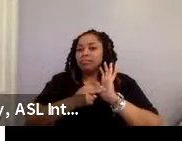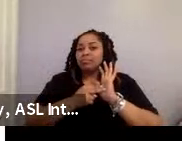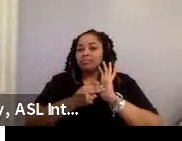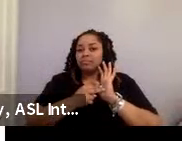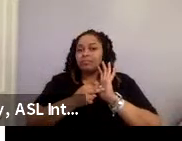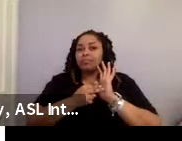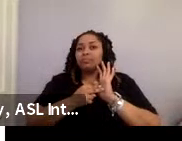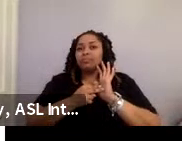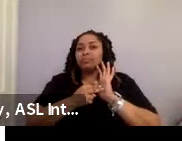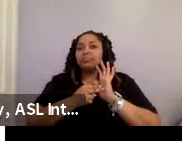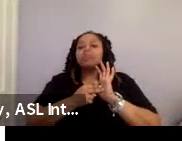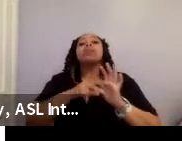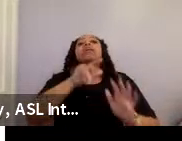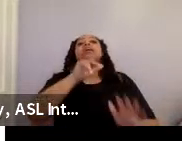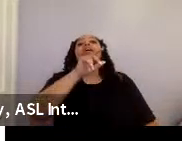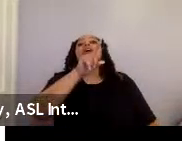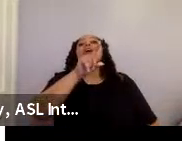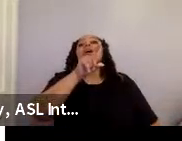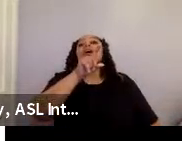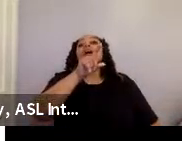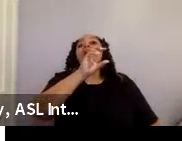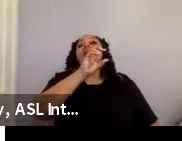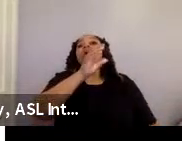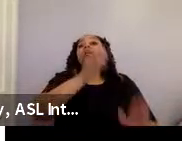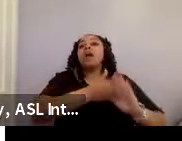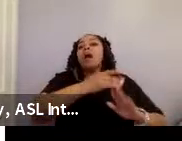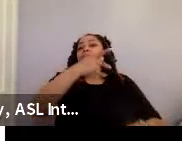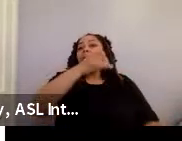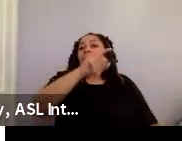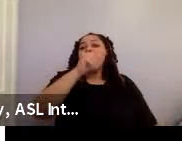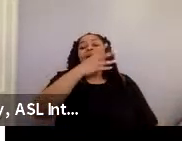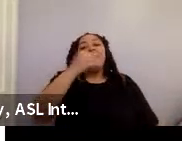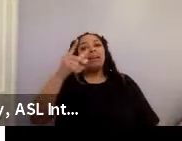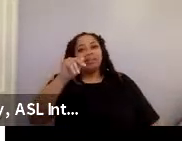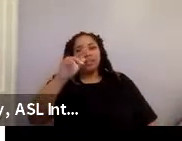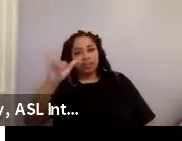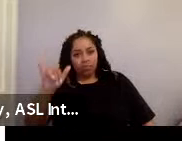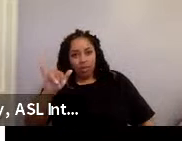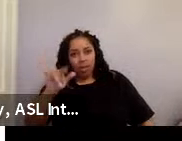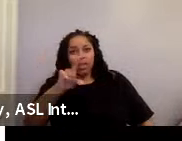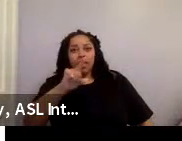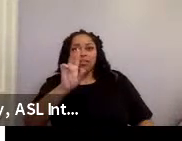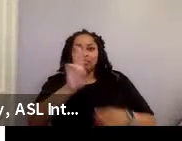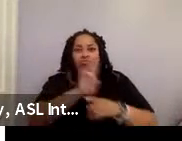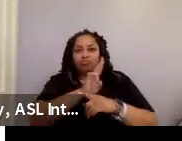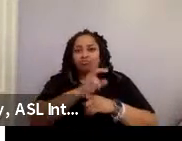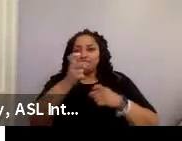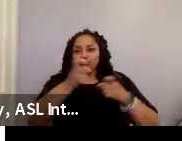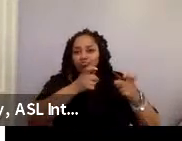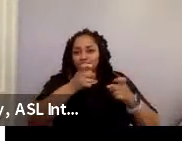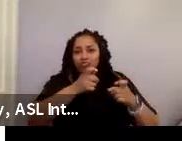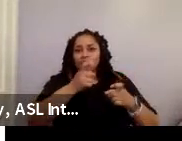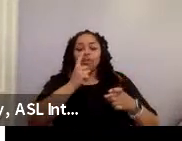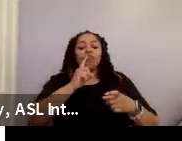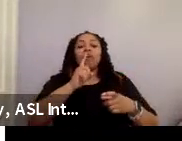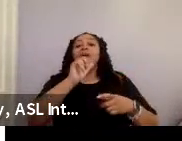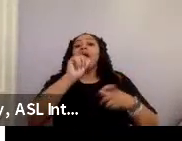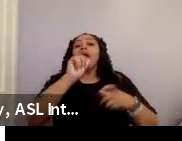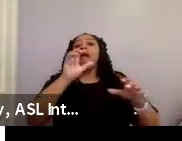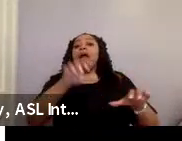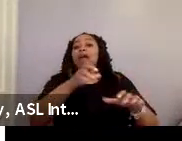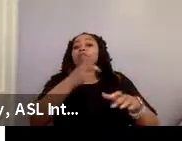and TTYs. An operable part is a hardware-based user control for activating, deactivating,